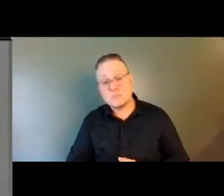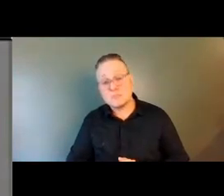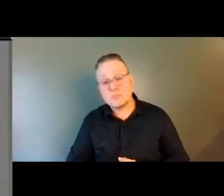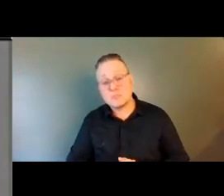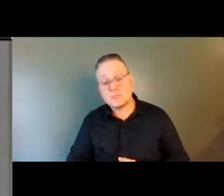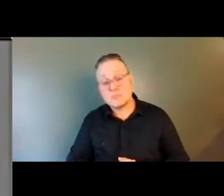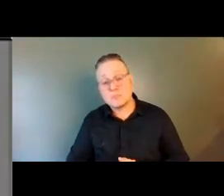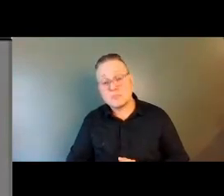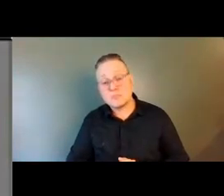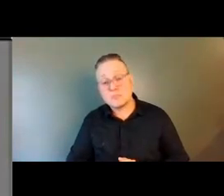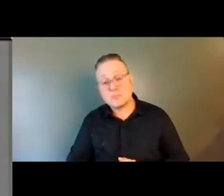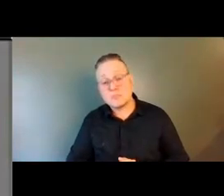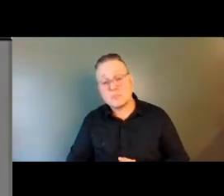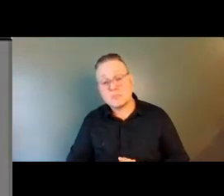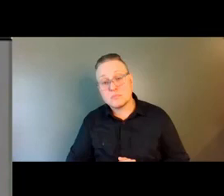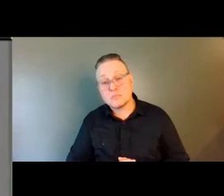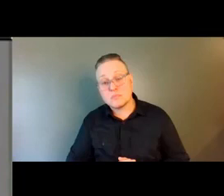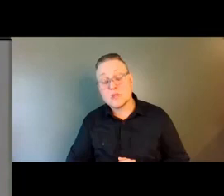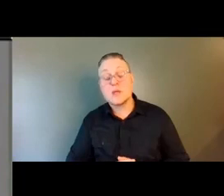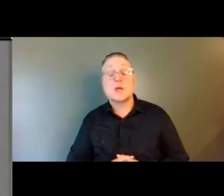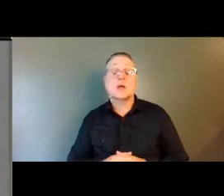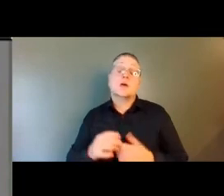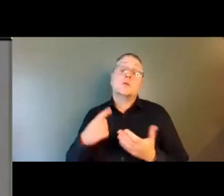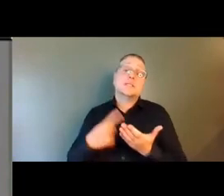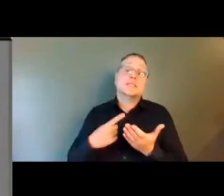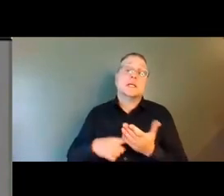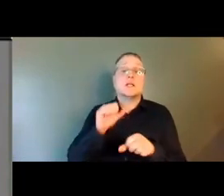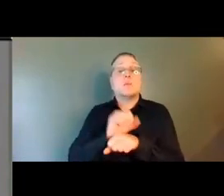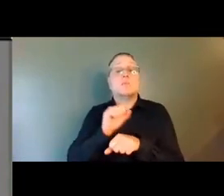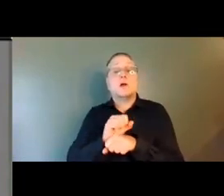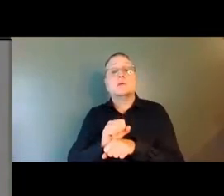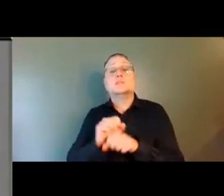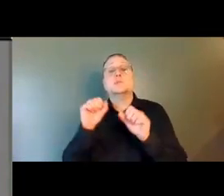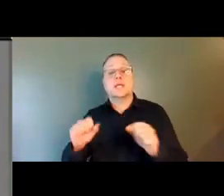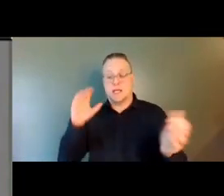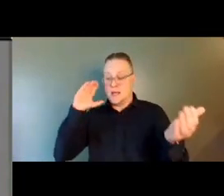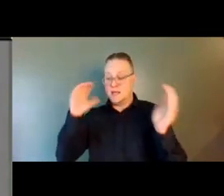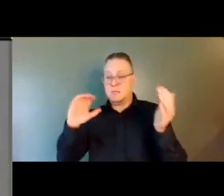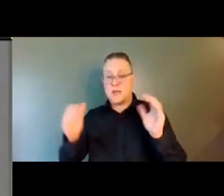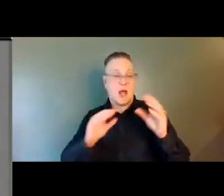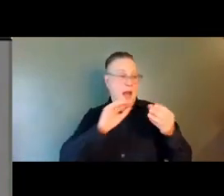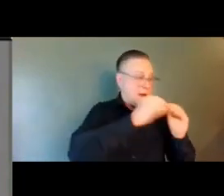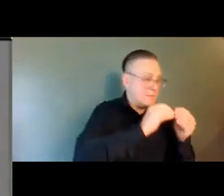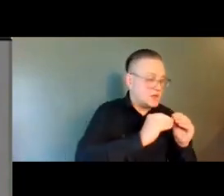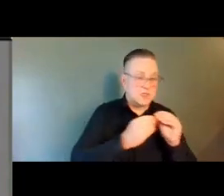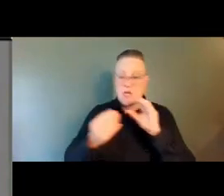it from both the quantitative and the qualitative perspective. So we want to see barriers removed and allowing people